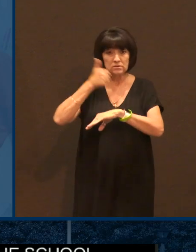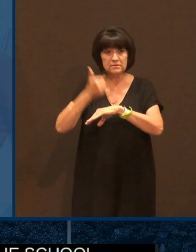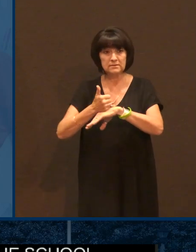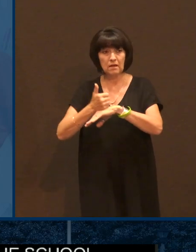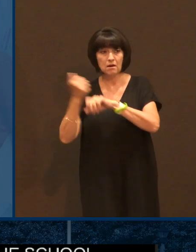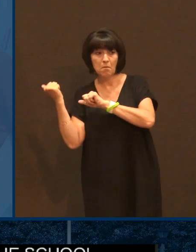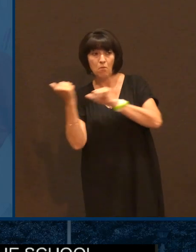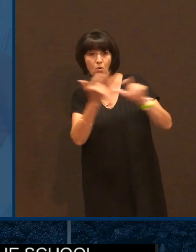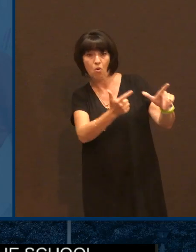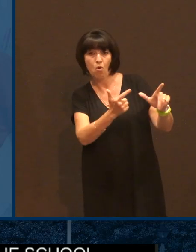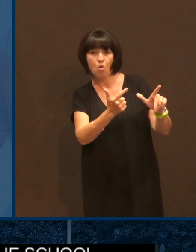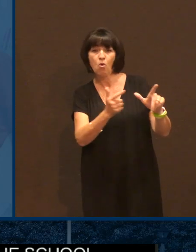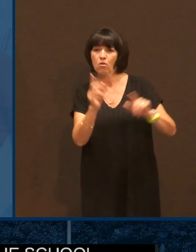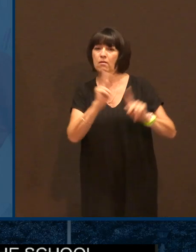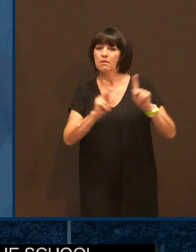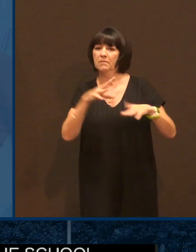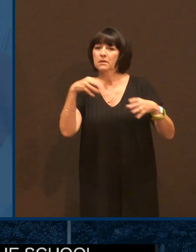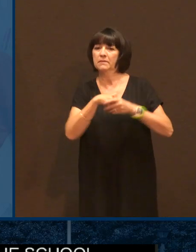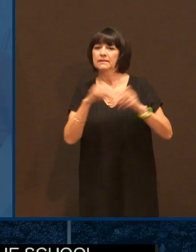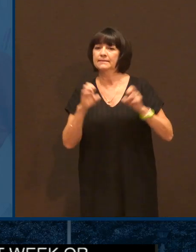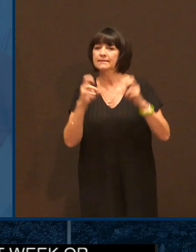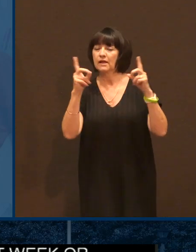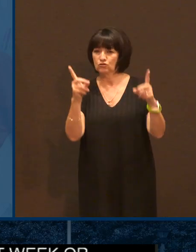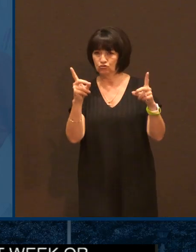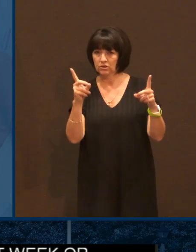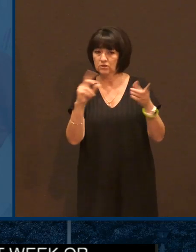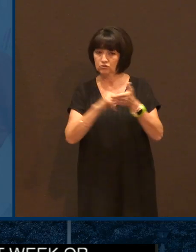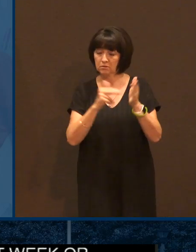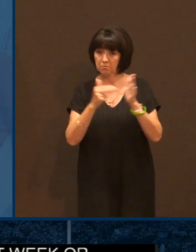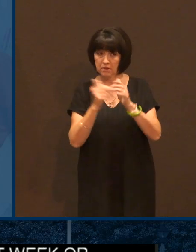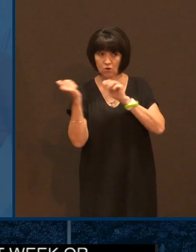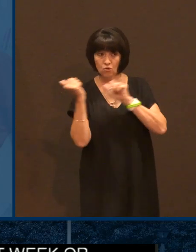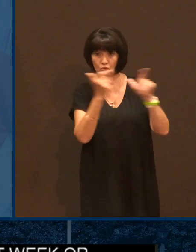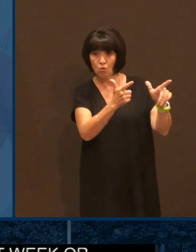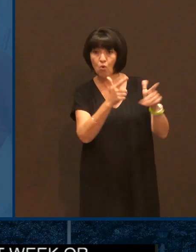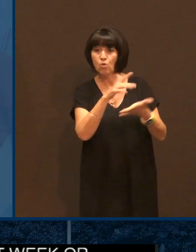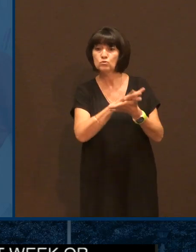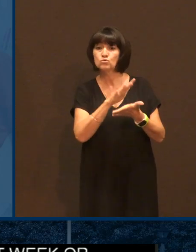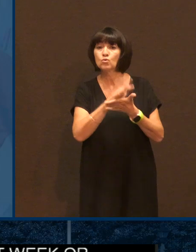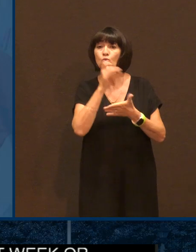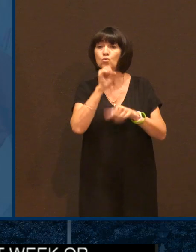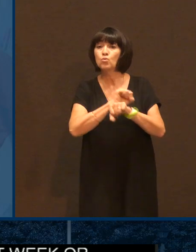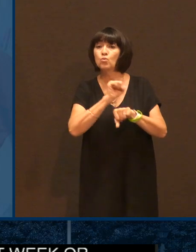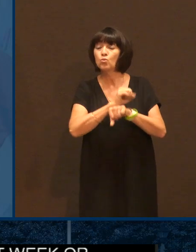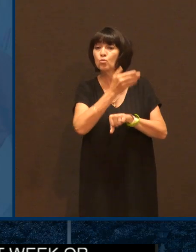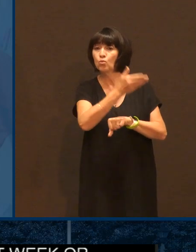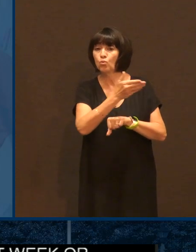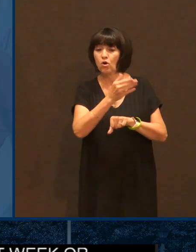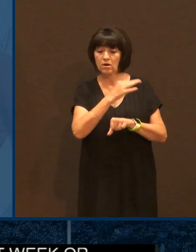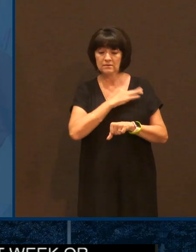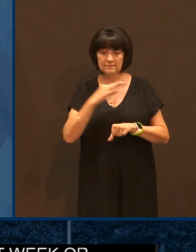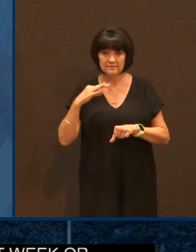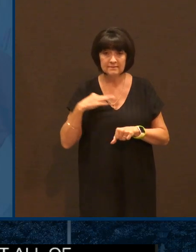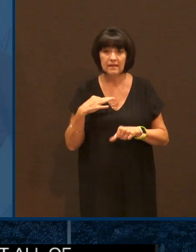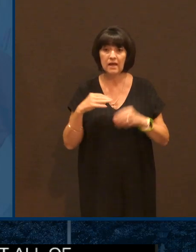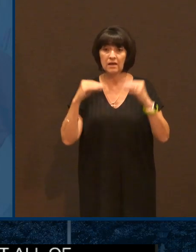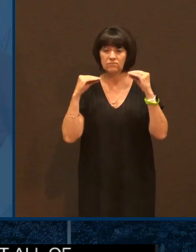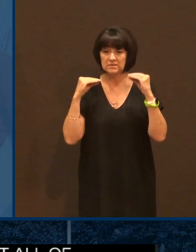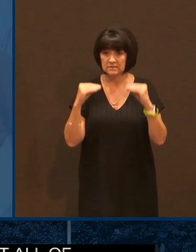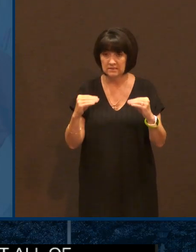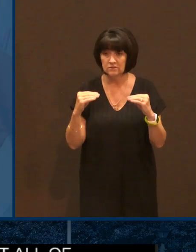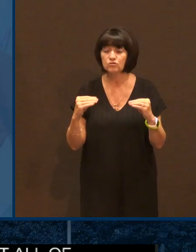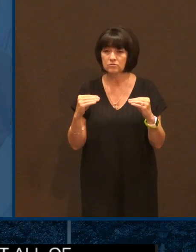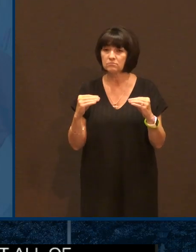many, if not all, the educators and staff to start the school year off, and then to have periodic testing in a